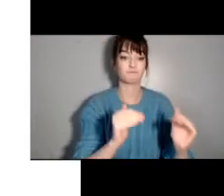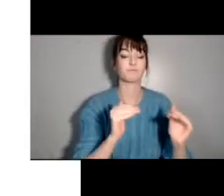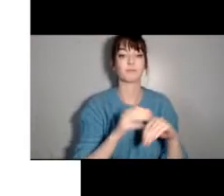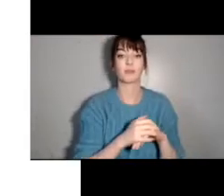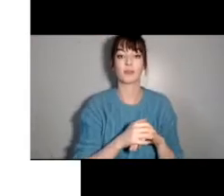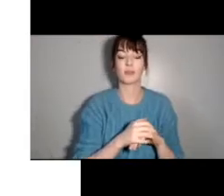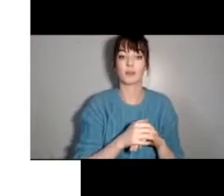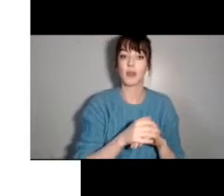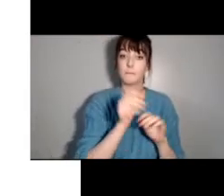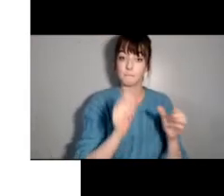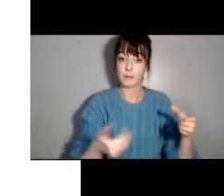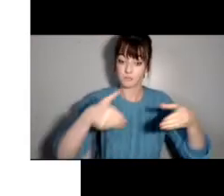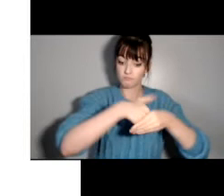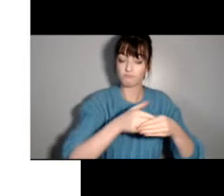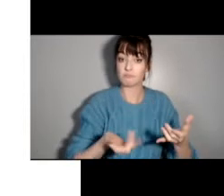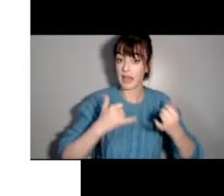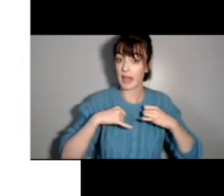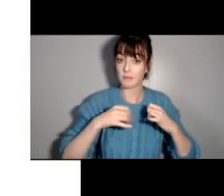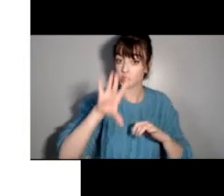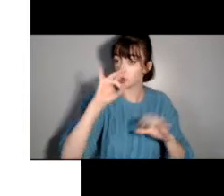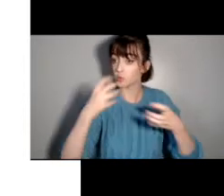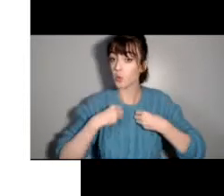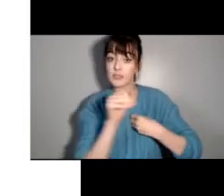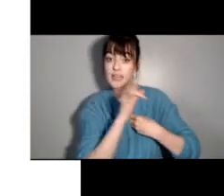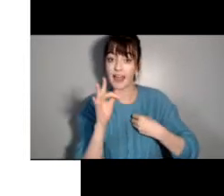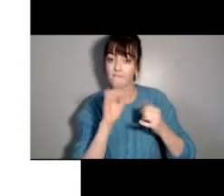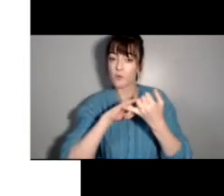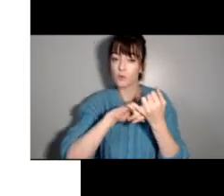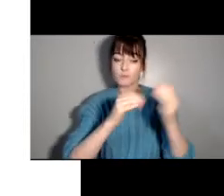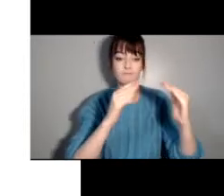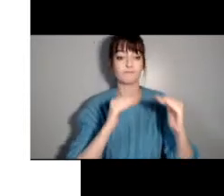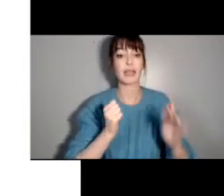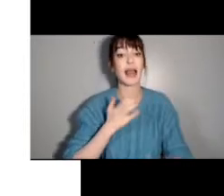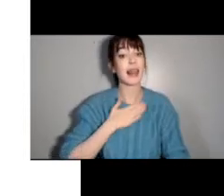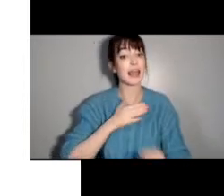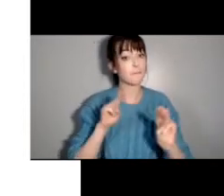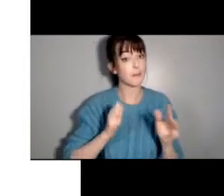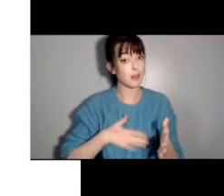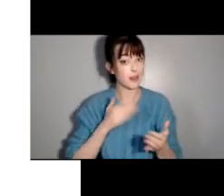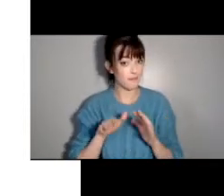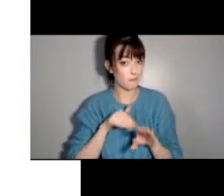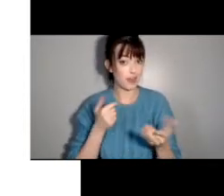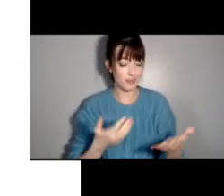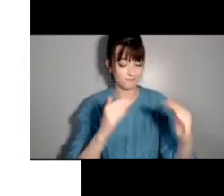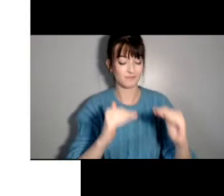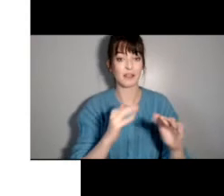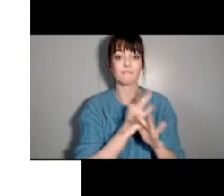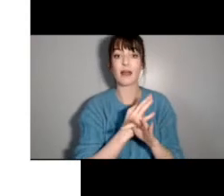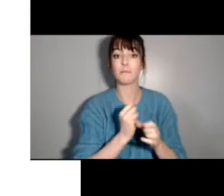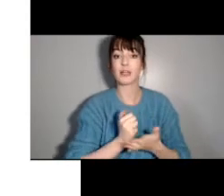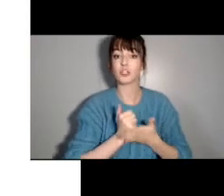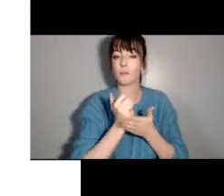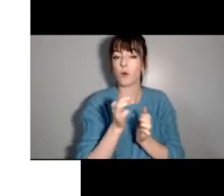participants being able to choose their own staff, participants liking the people that they lived with, and getting family support for three or more